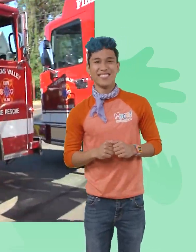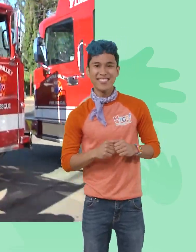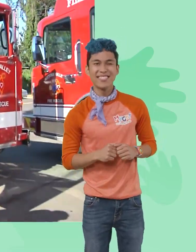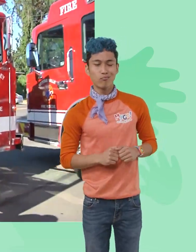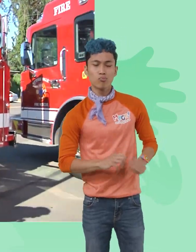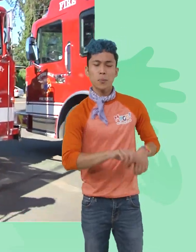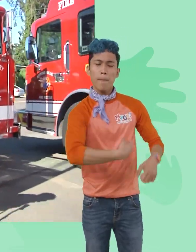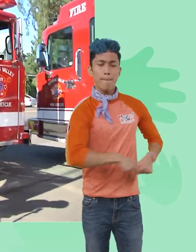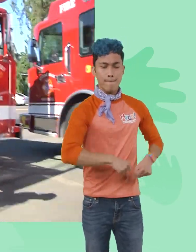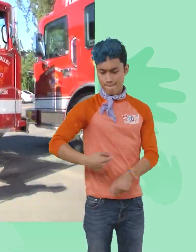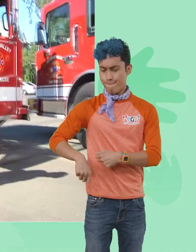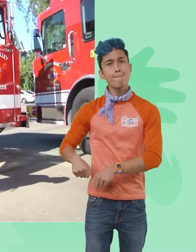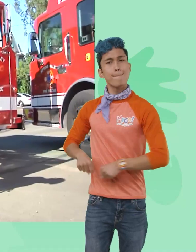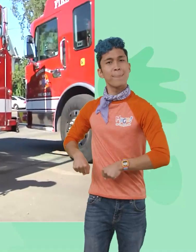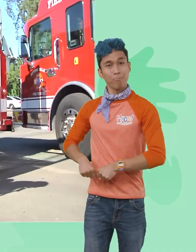Tighten that up,